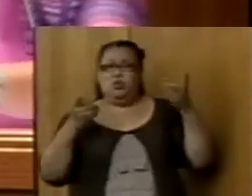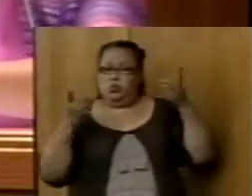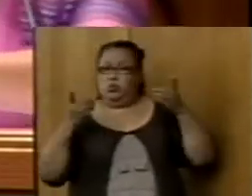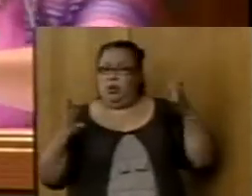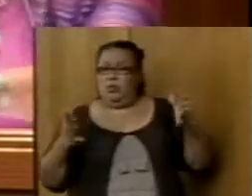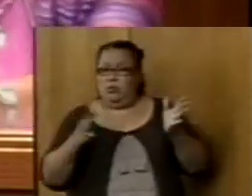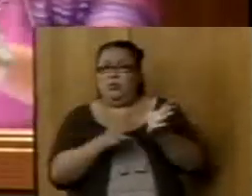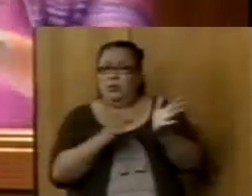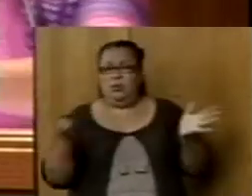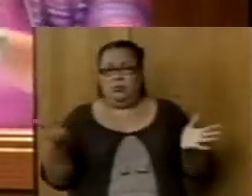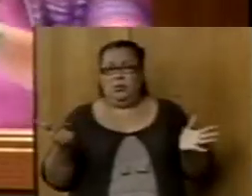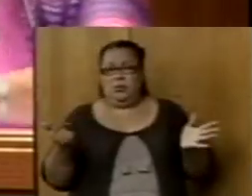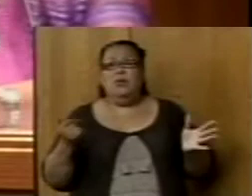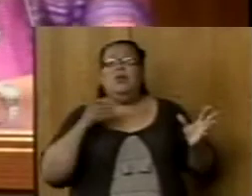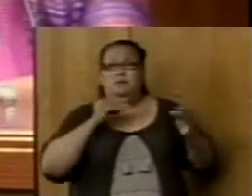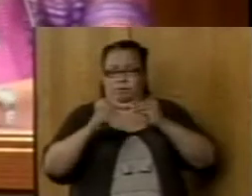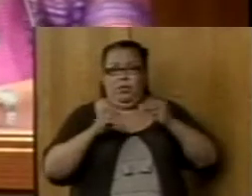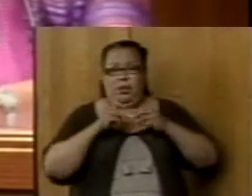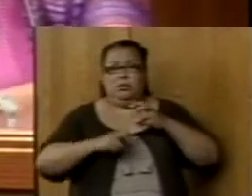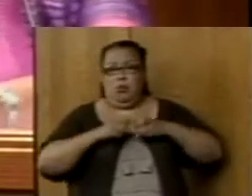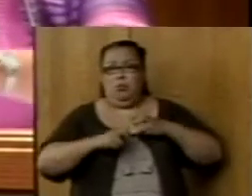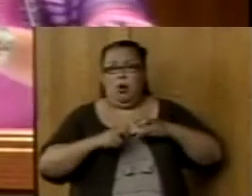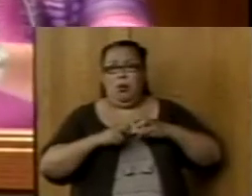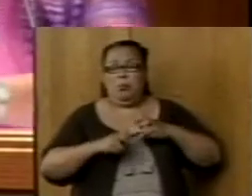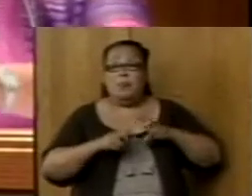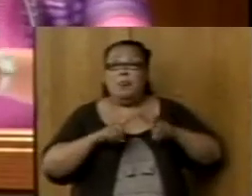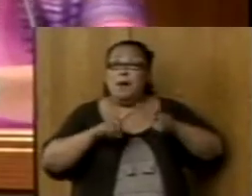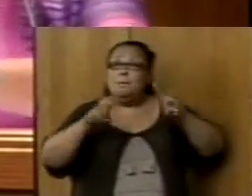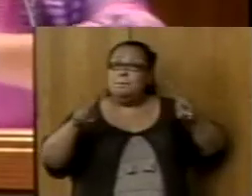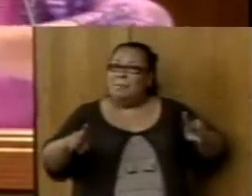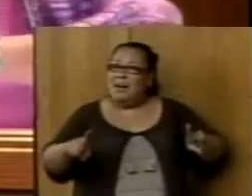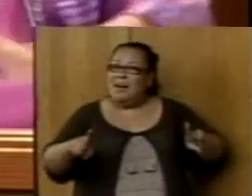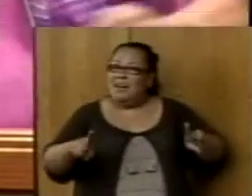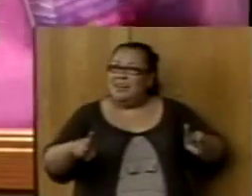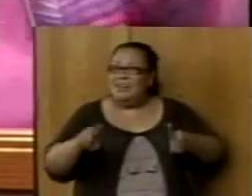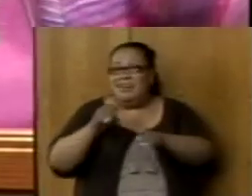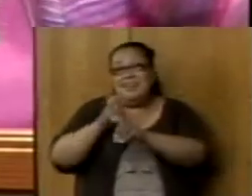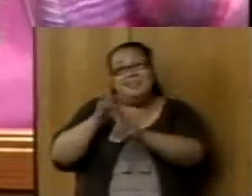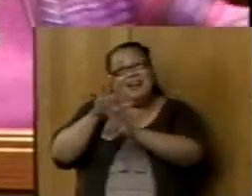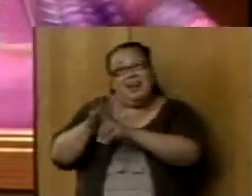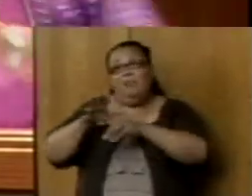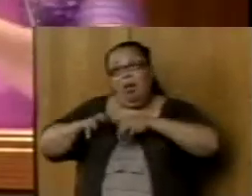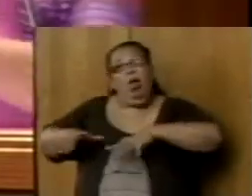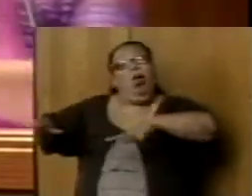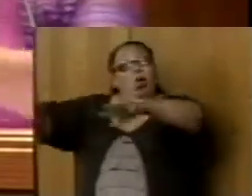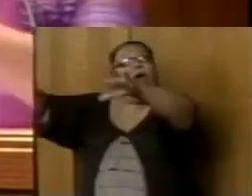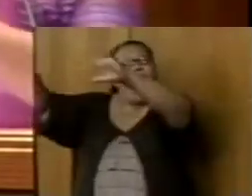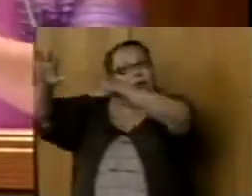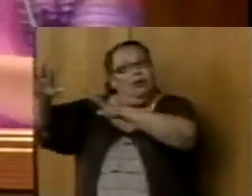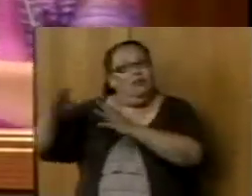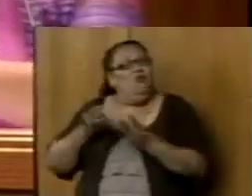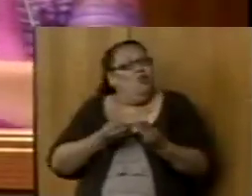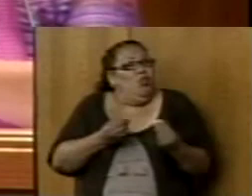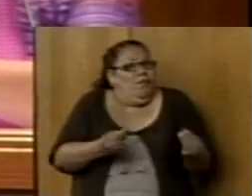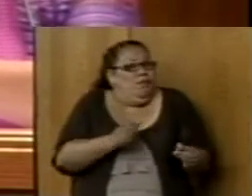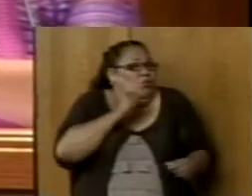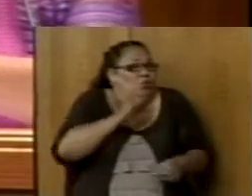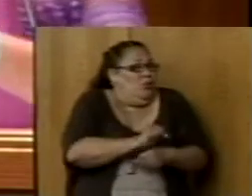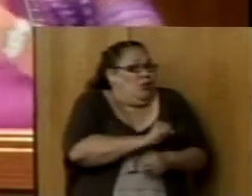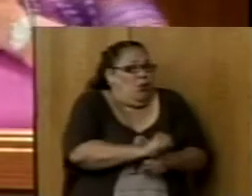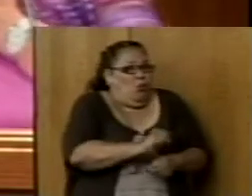taking advantage, I'm all for that. You fix the problem. But let's not affect the masses for the few that aren't